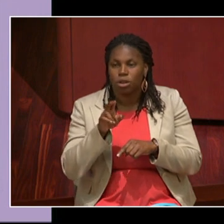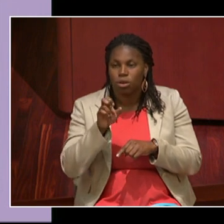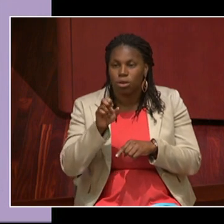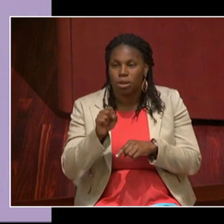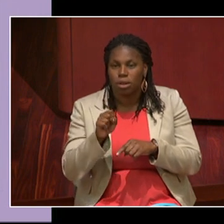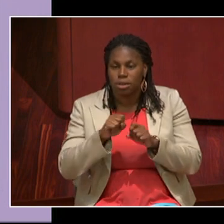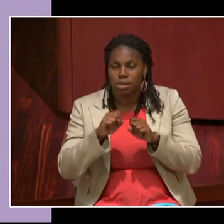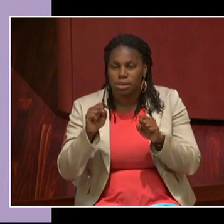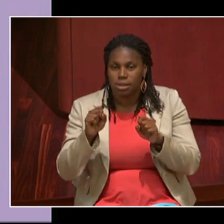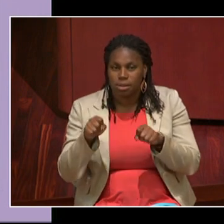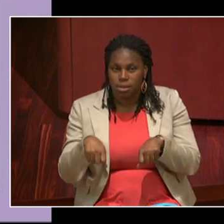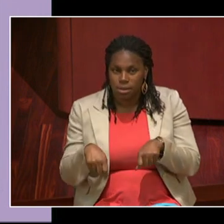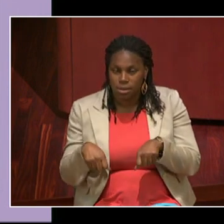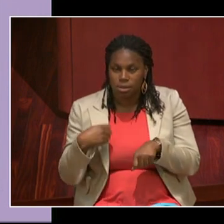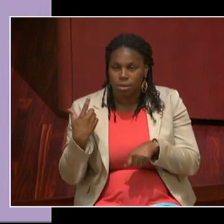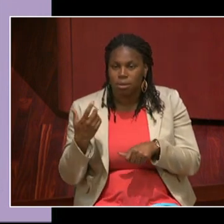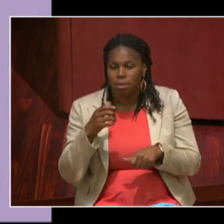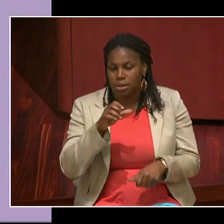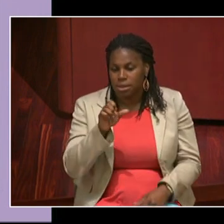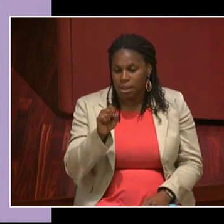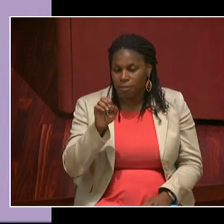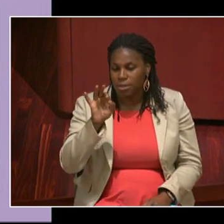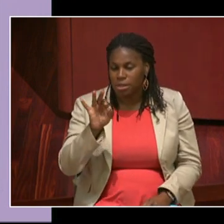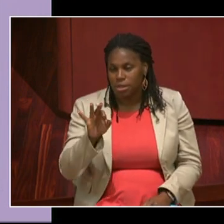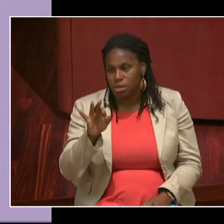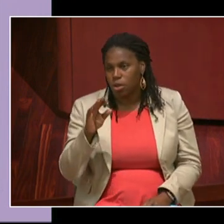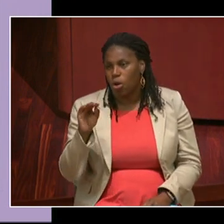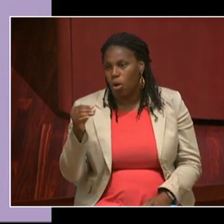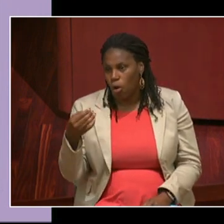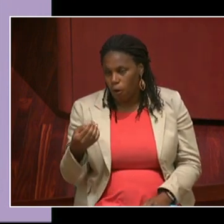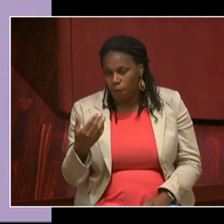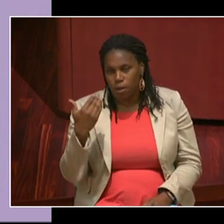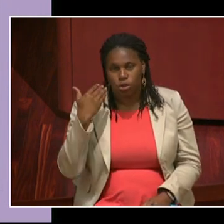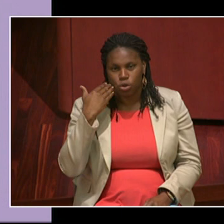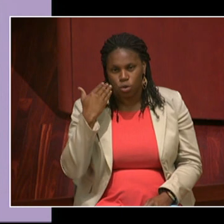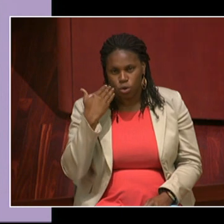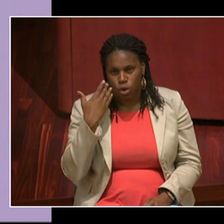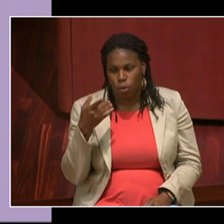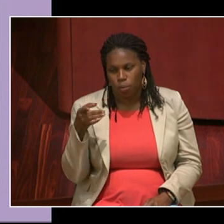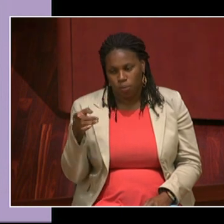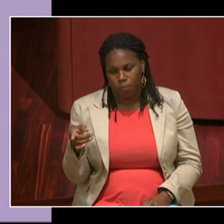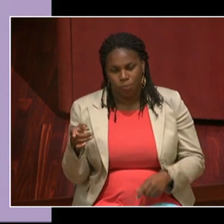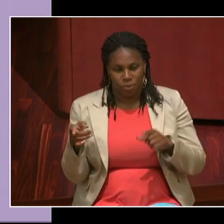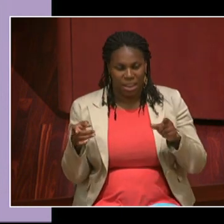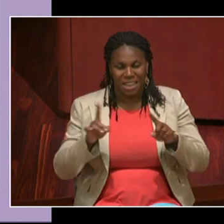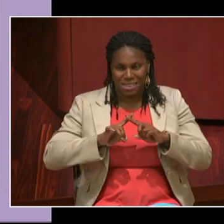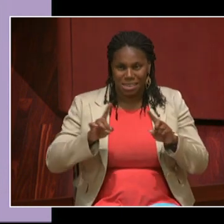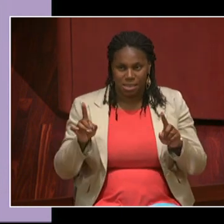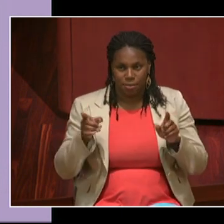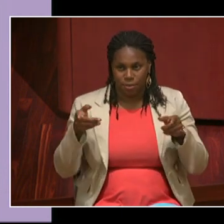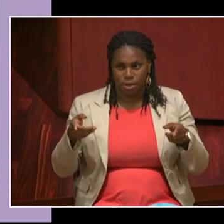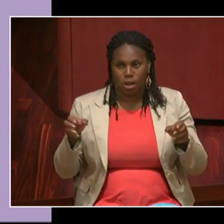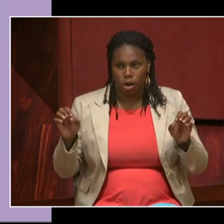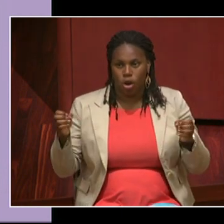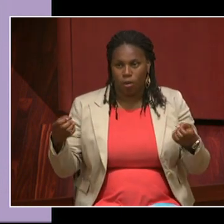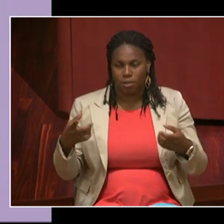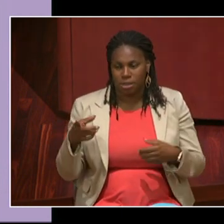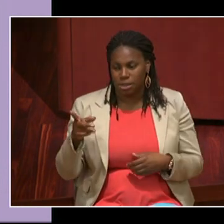Immigration Service's San Francisco field office. So you know that those are the A files that are maintained by the National Archives at San